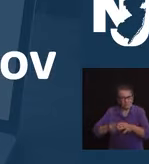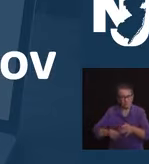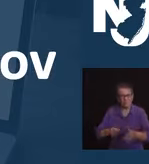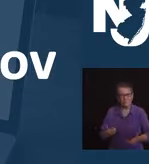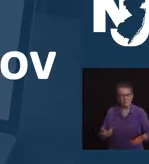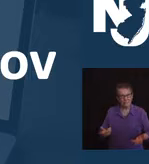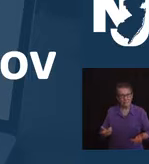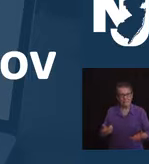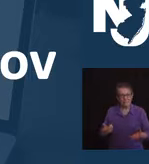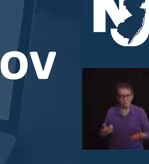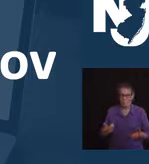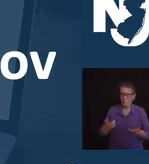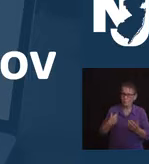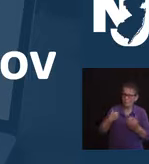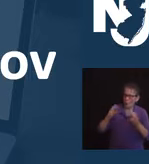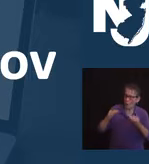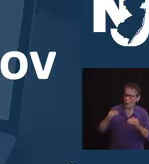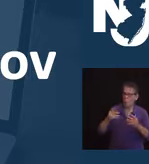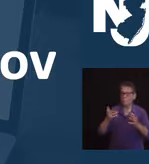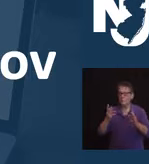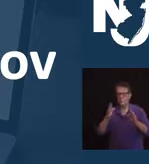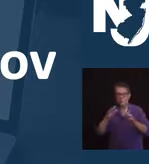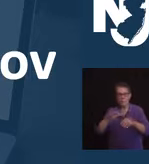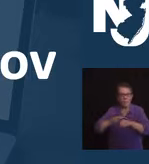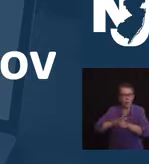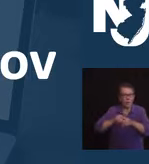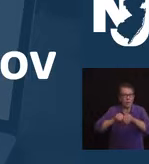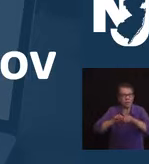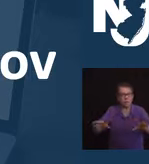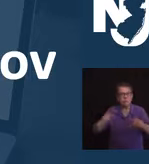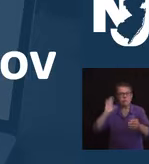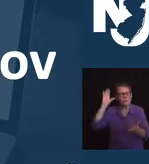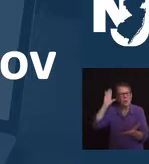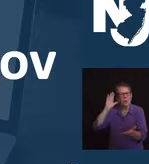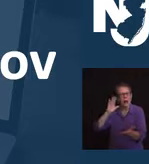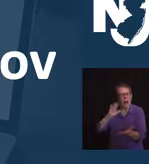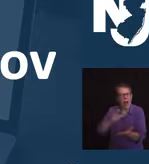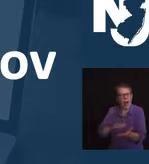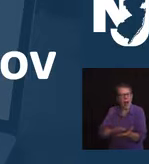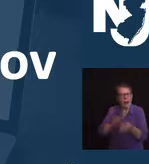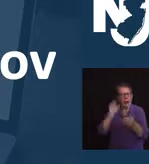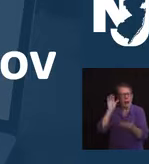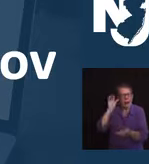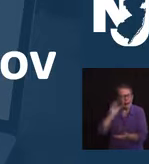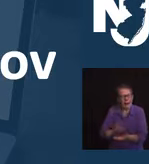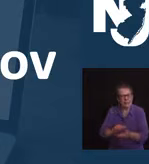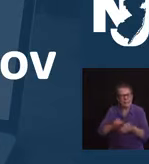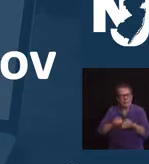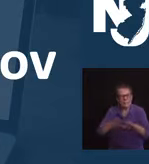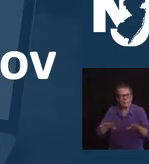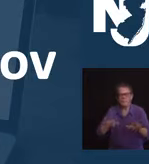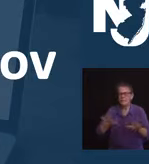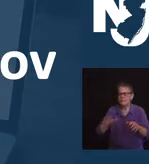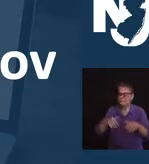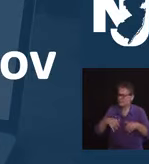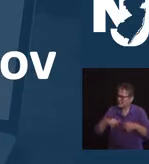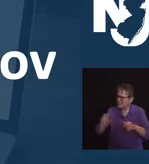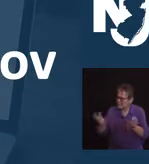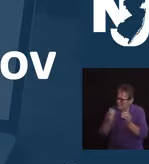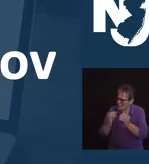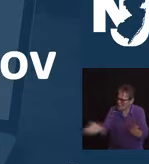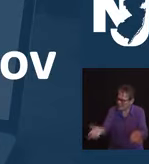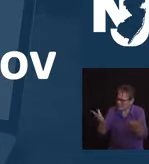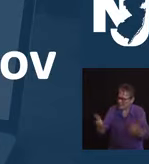and communities, and that includes even after you're vaccinated. We have 4 million plus shots in arms, but we have many millions to